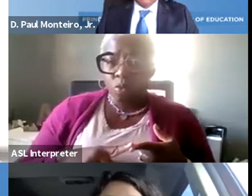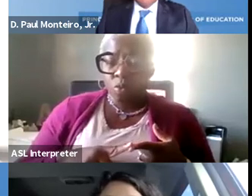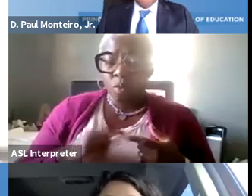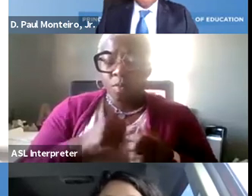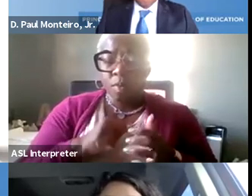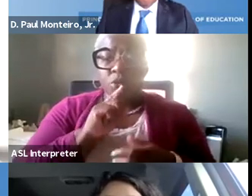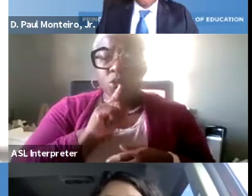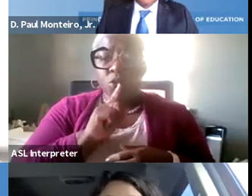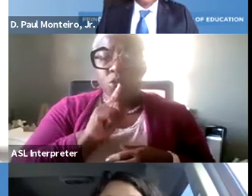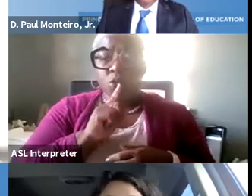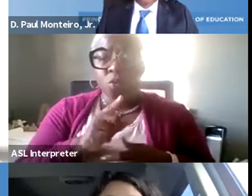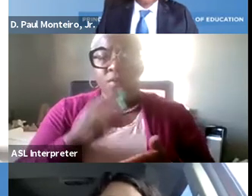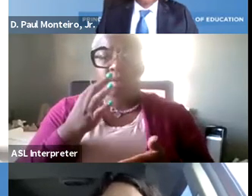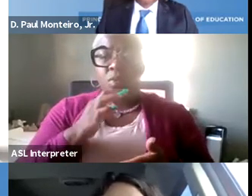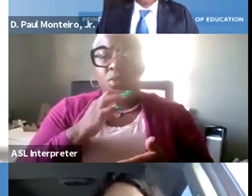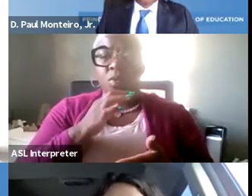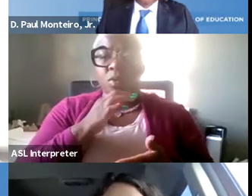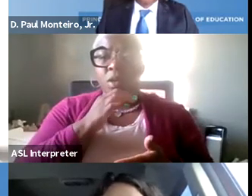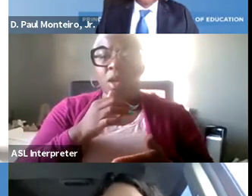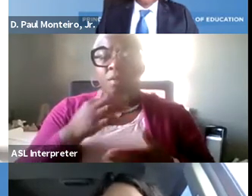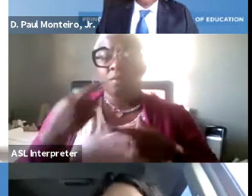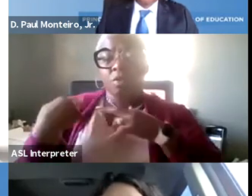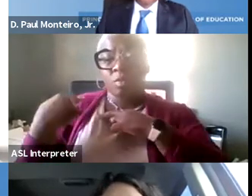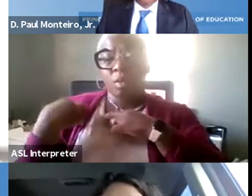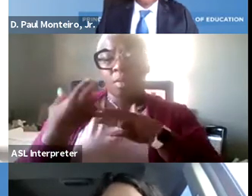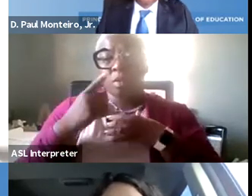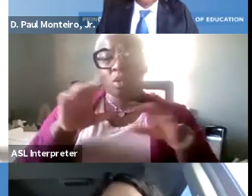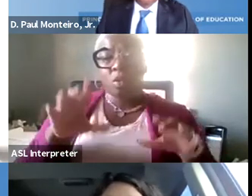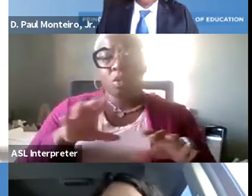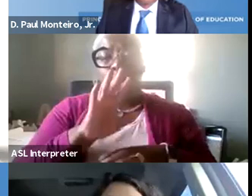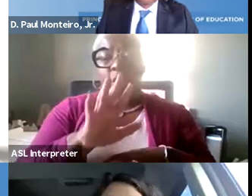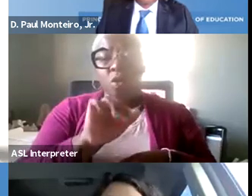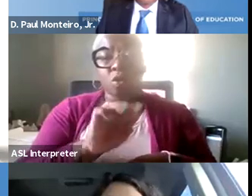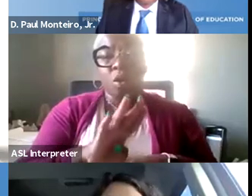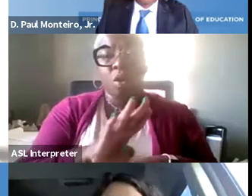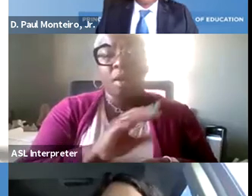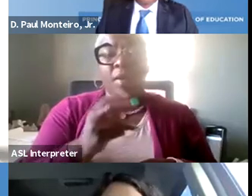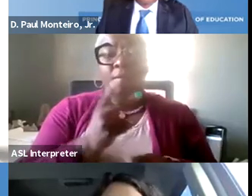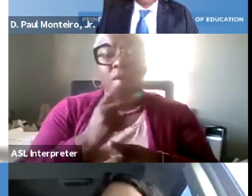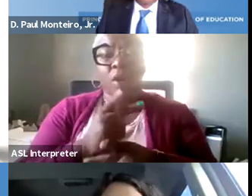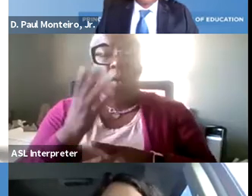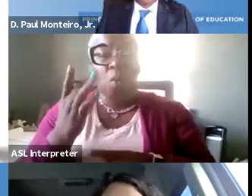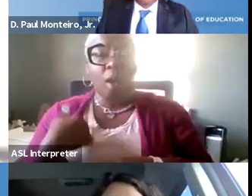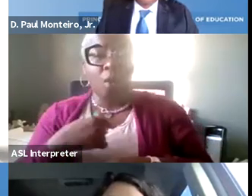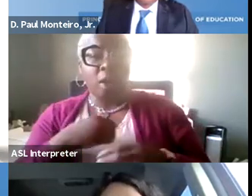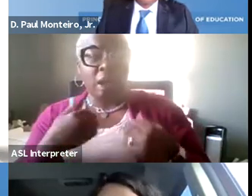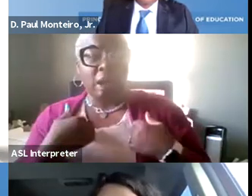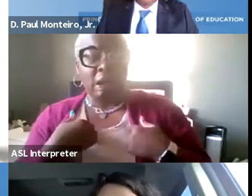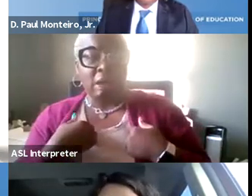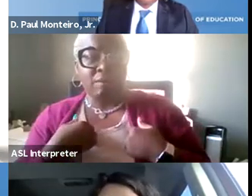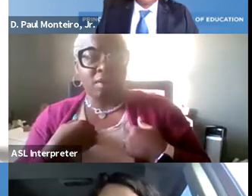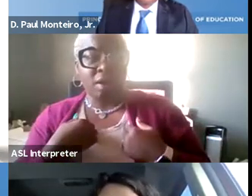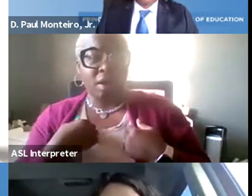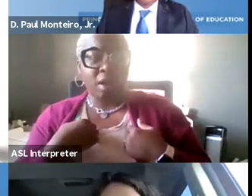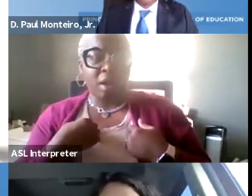that it was fiscally irresponsible. So maybe she can do her due diligence and figure out why we have a budget